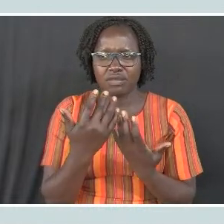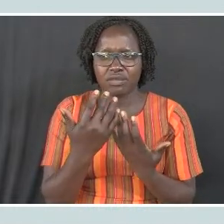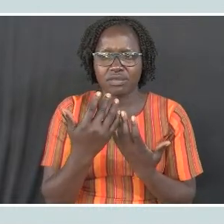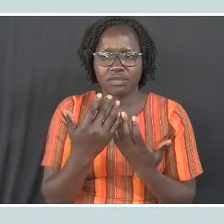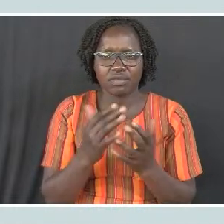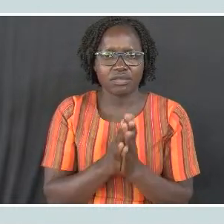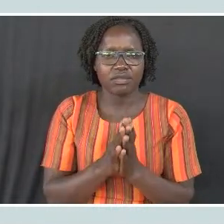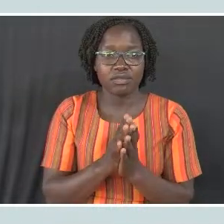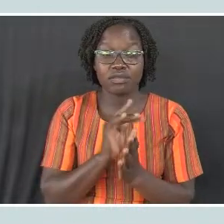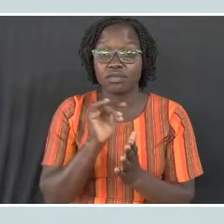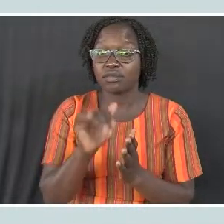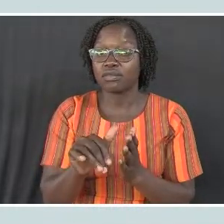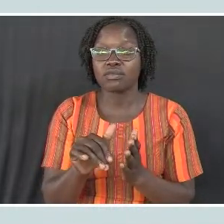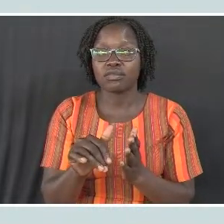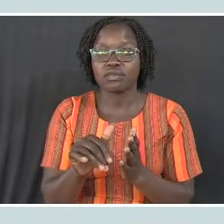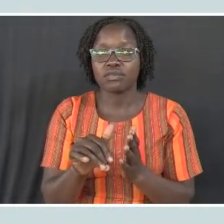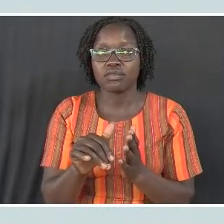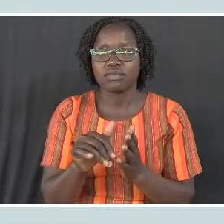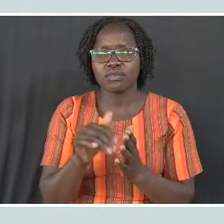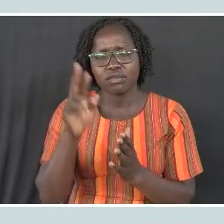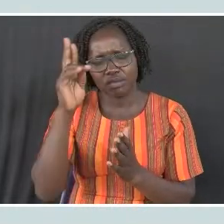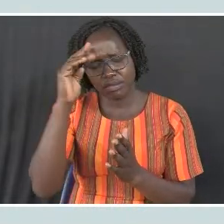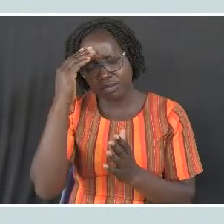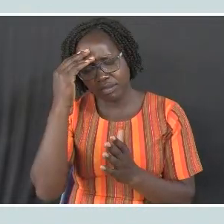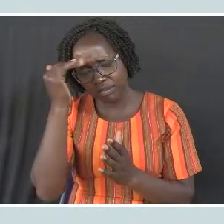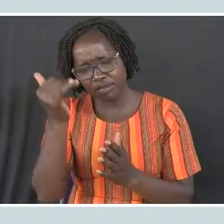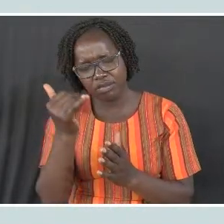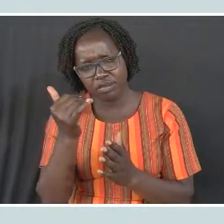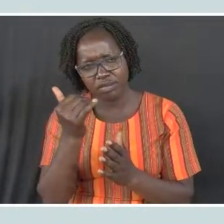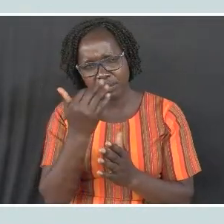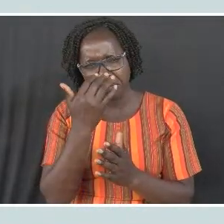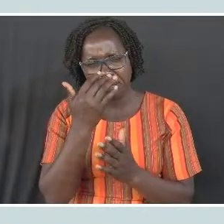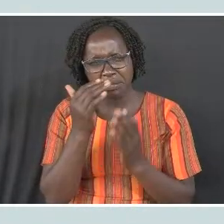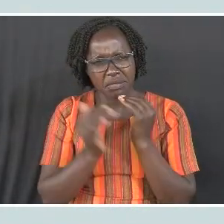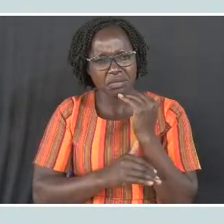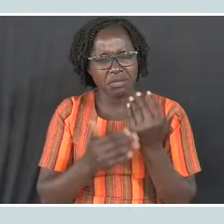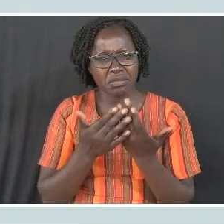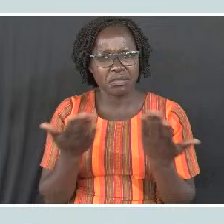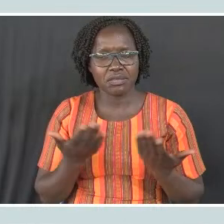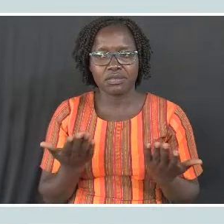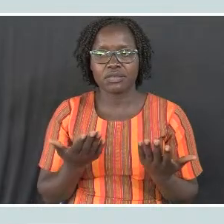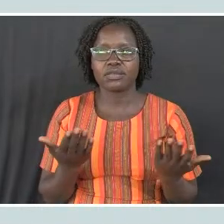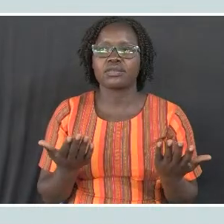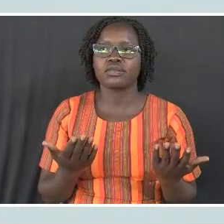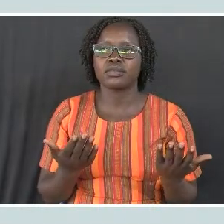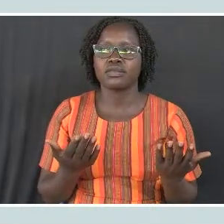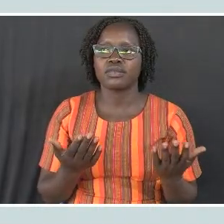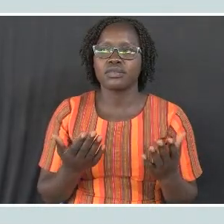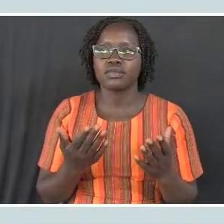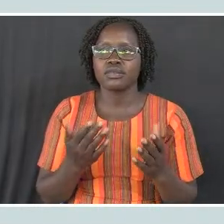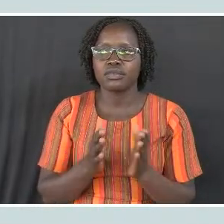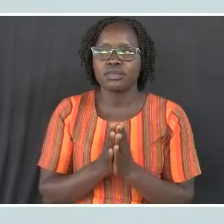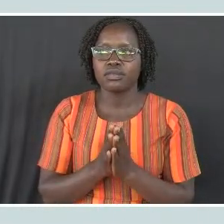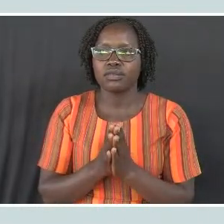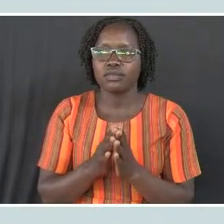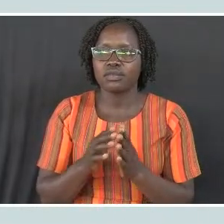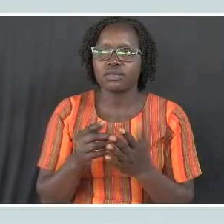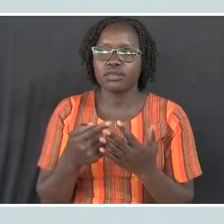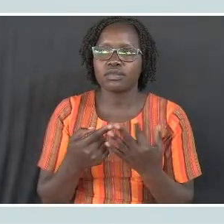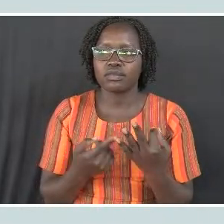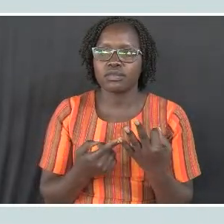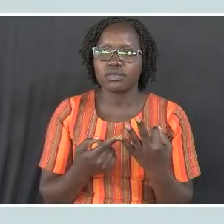so that you can see the cause of the problem, where the bad breath is coming from. And then if you also have